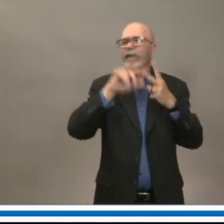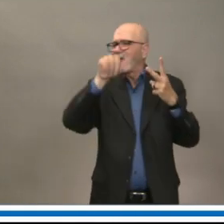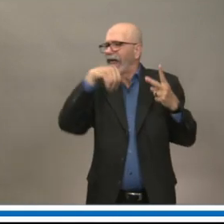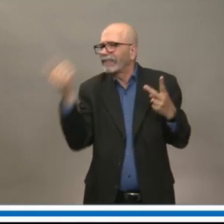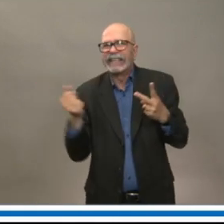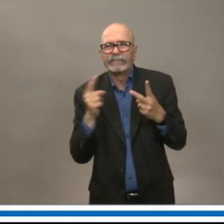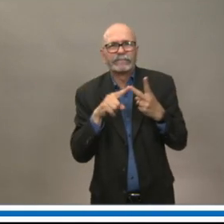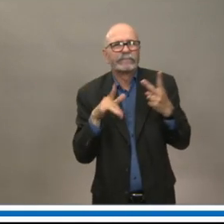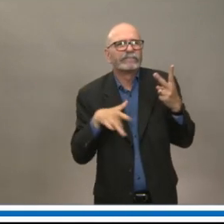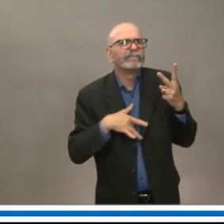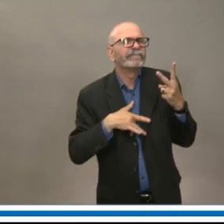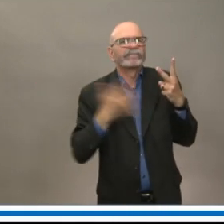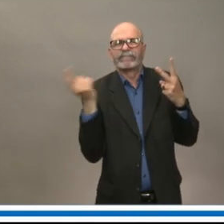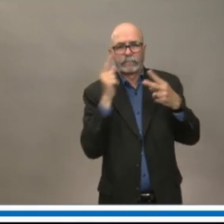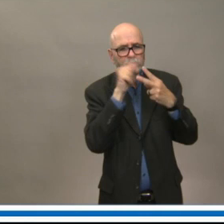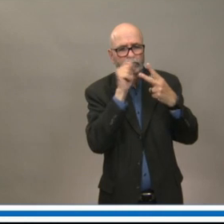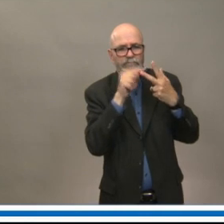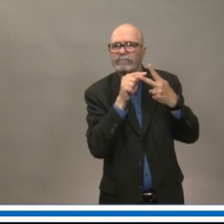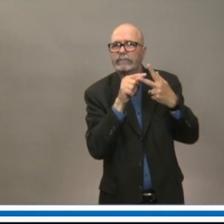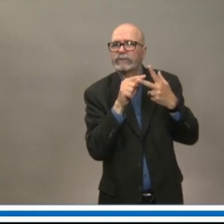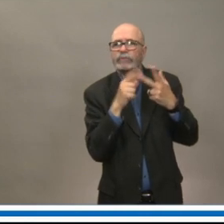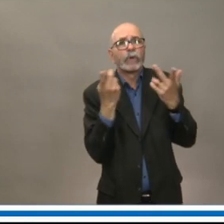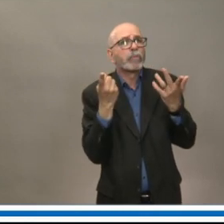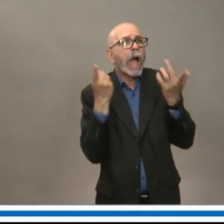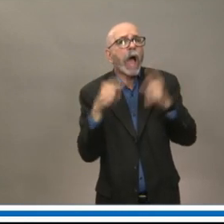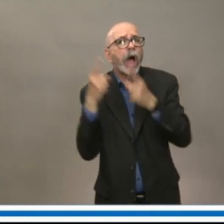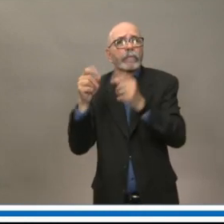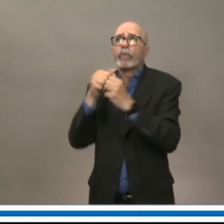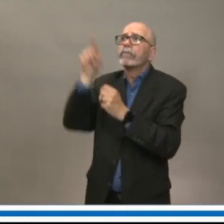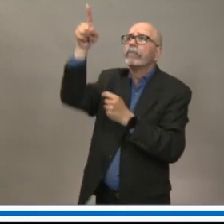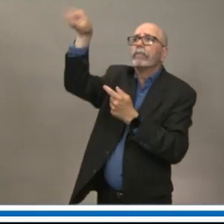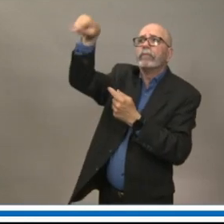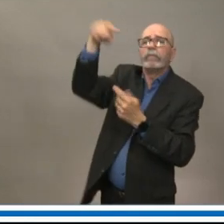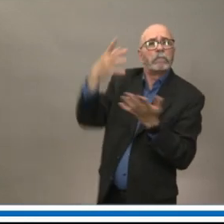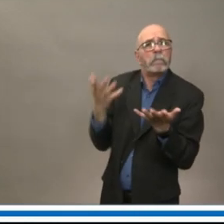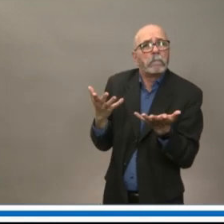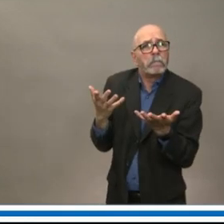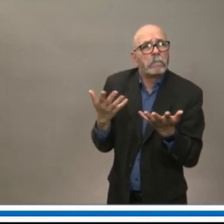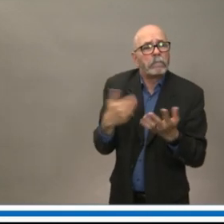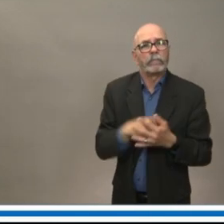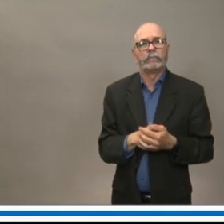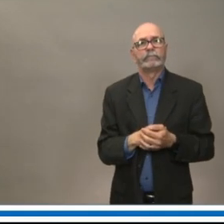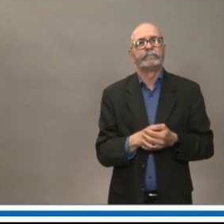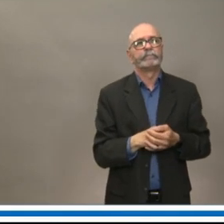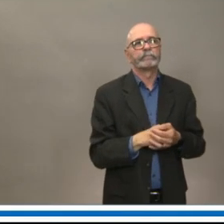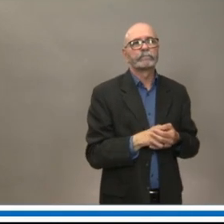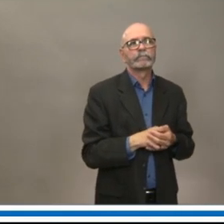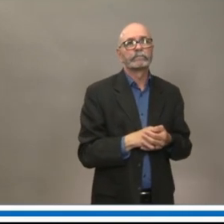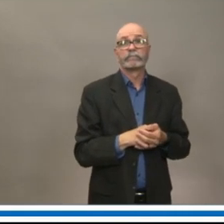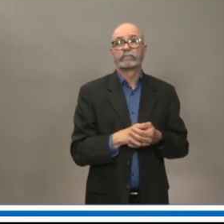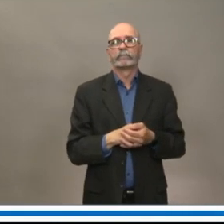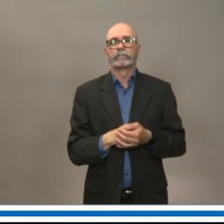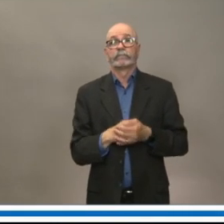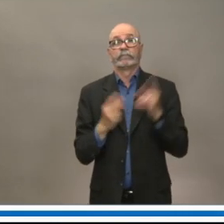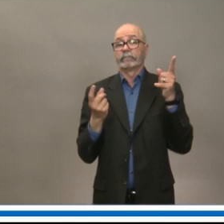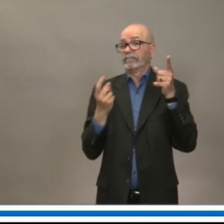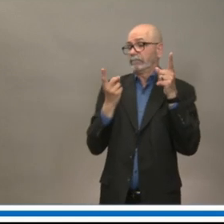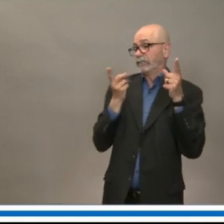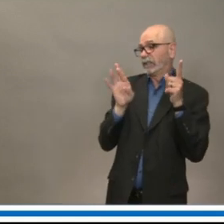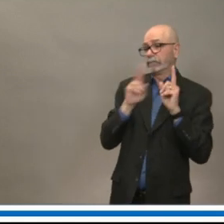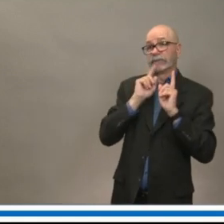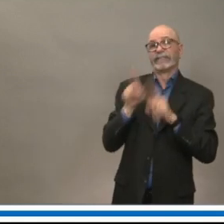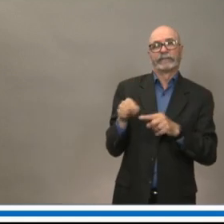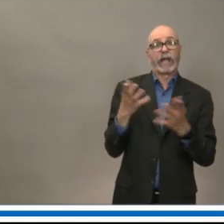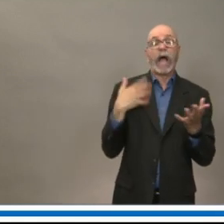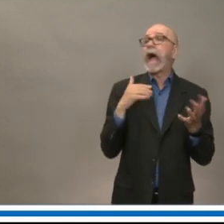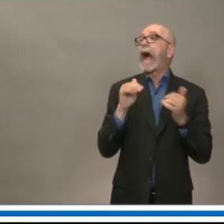update us on the situation there. So we haven't been able to, with 100% certainty, say how did the virus get introduced